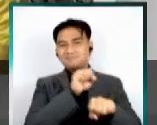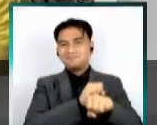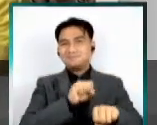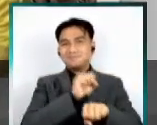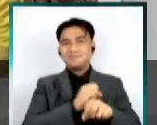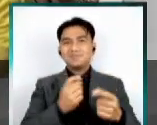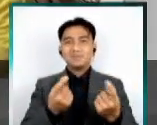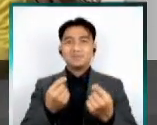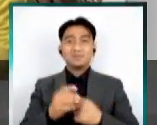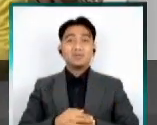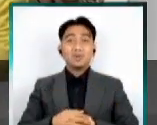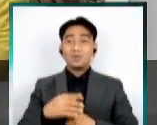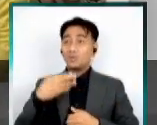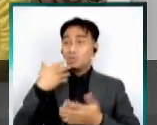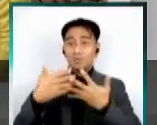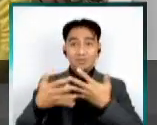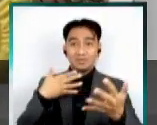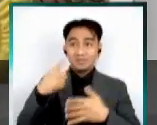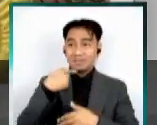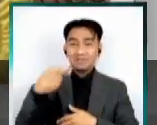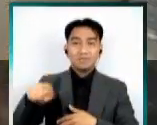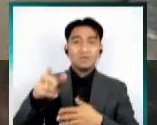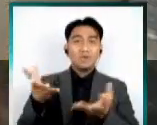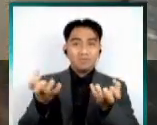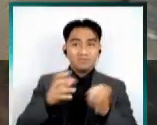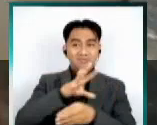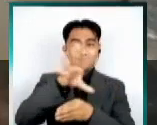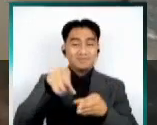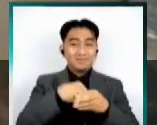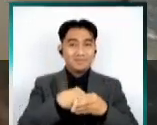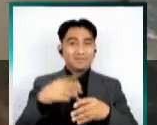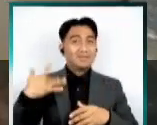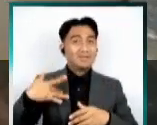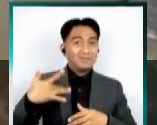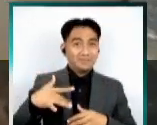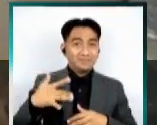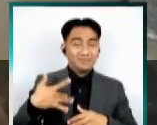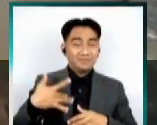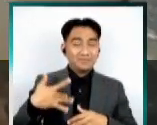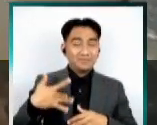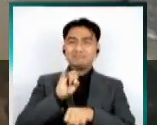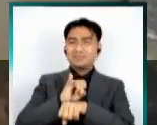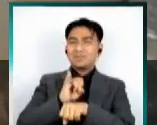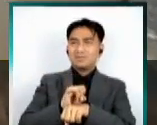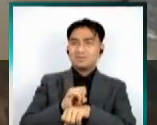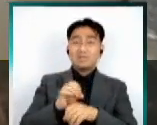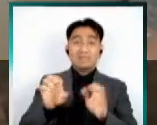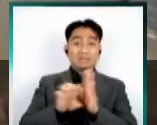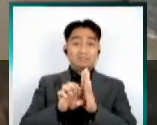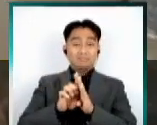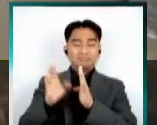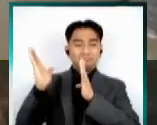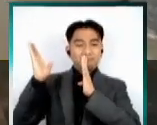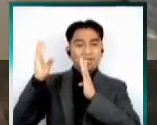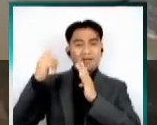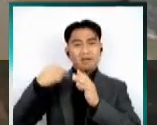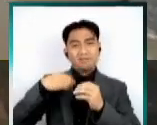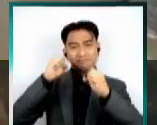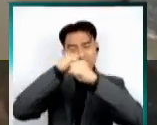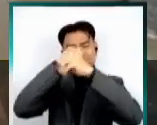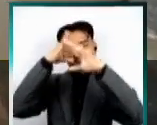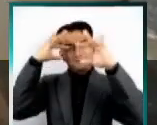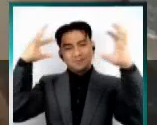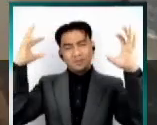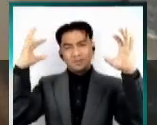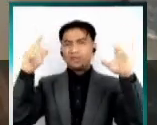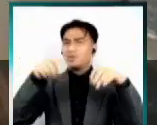na pasukin din ng fashion industry. Keep on dreaming. Just dream. Dream what you want to dream. Go where you